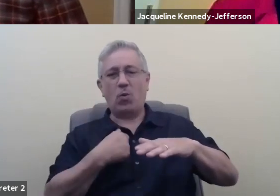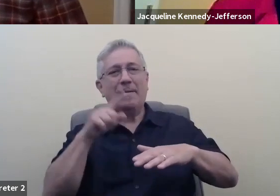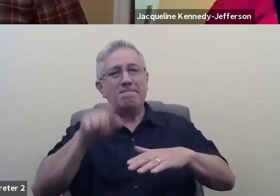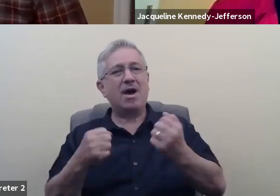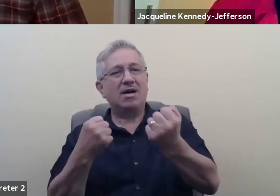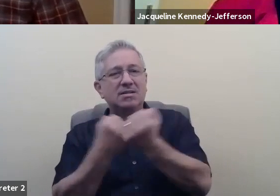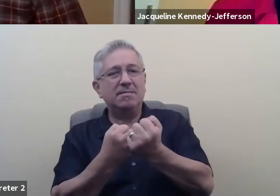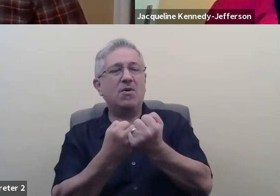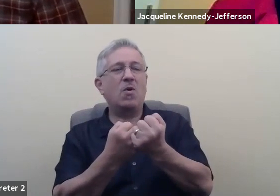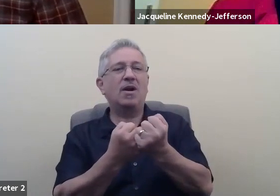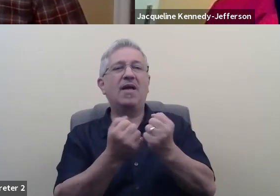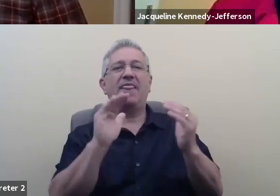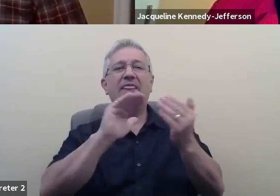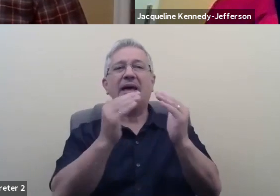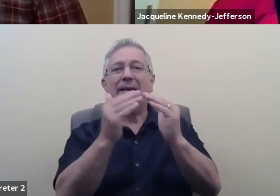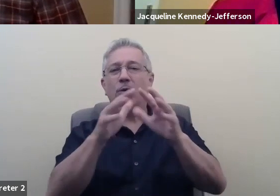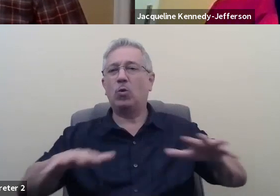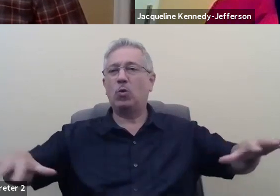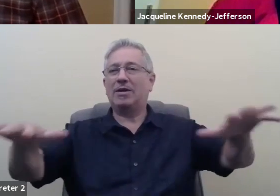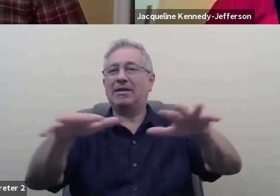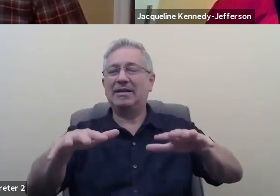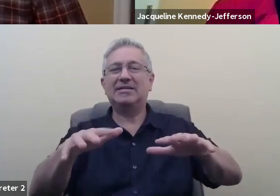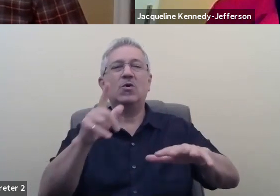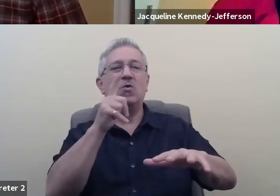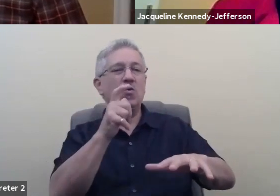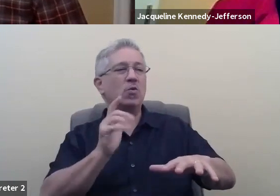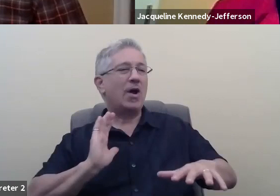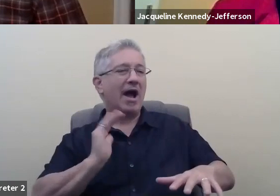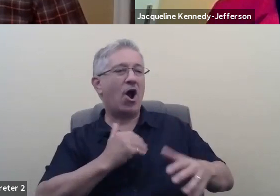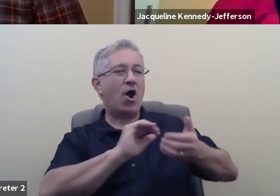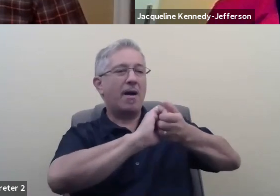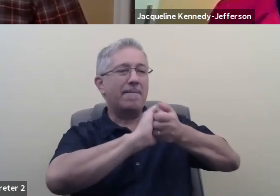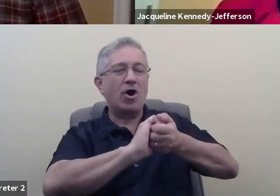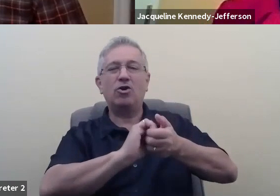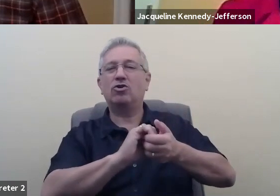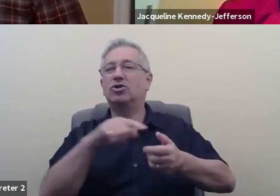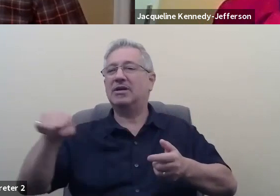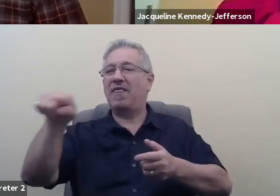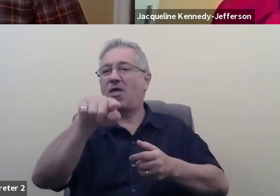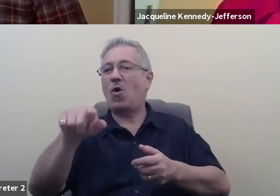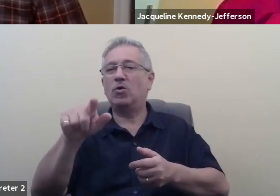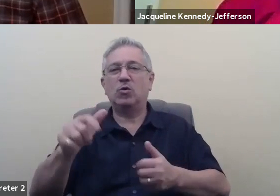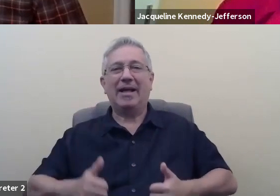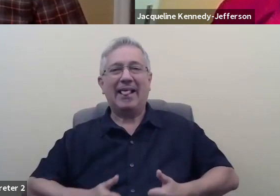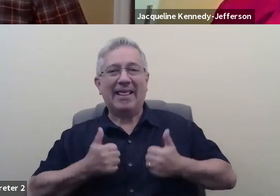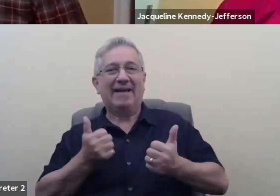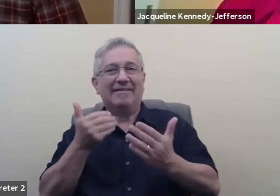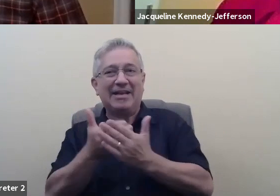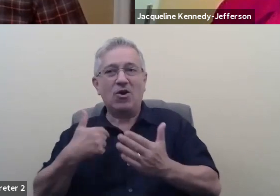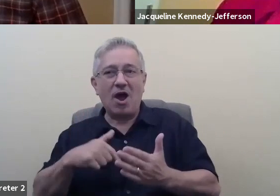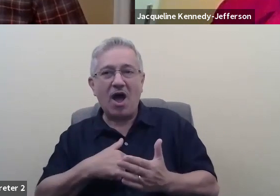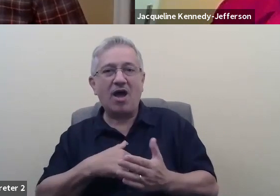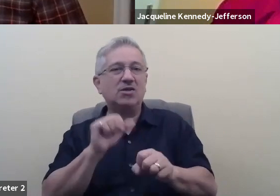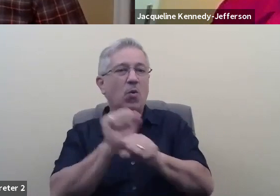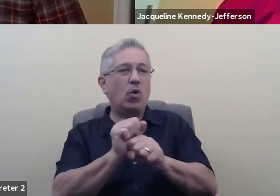the partners within our communities. And so again, I don't anticipate us losing any momentum along those lines,